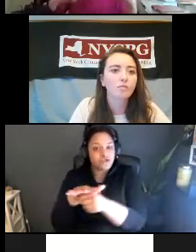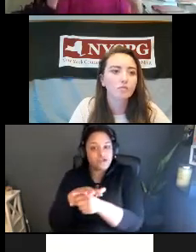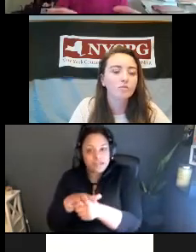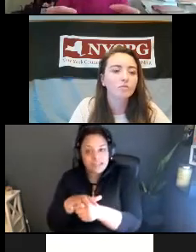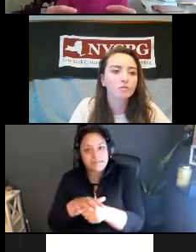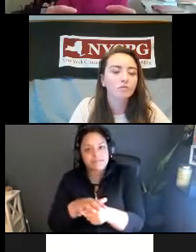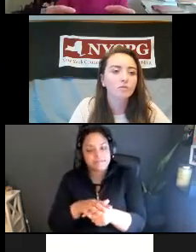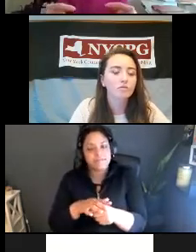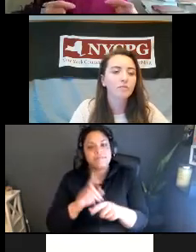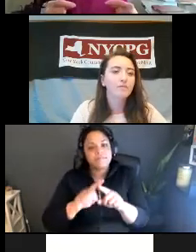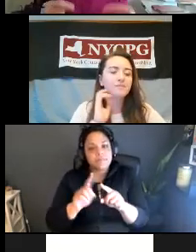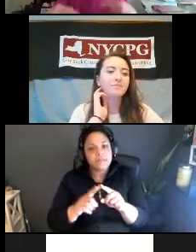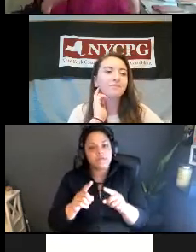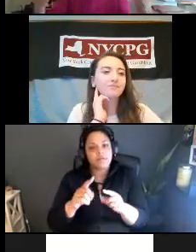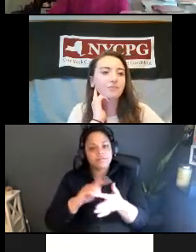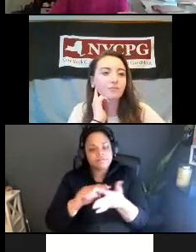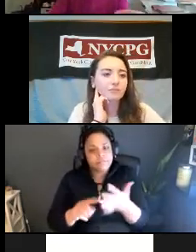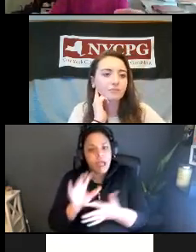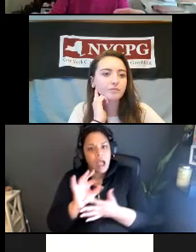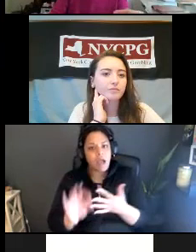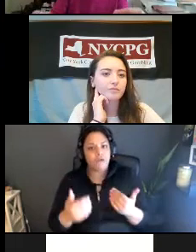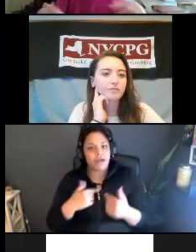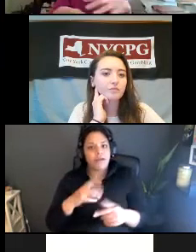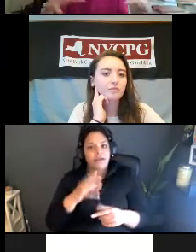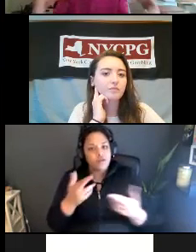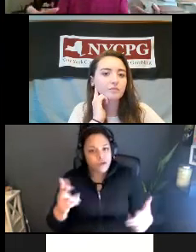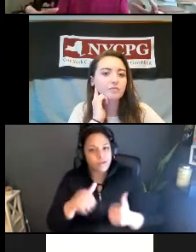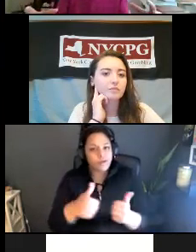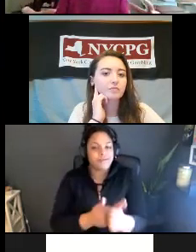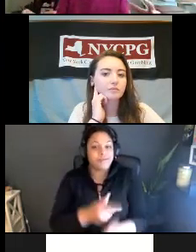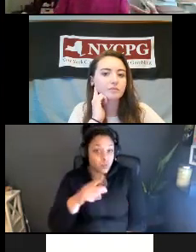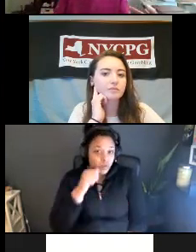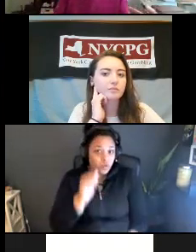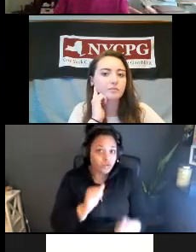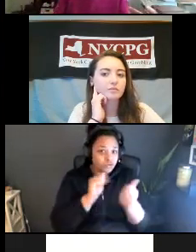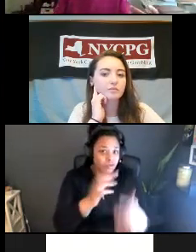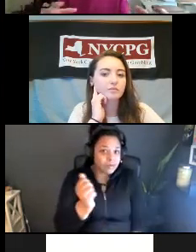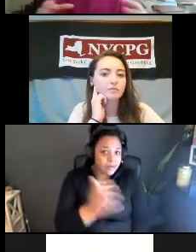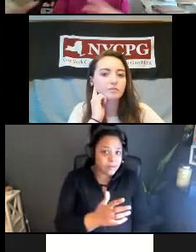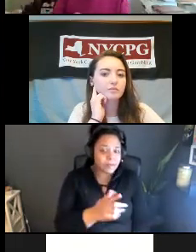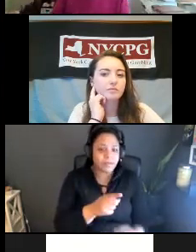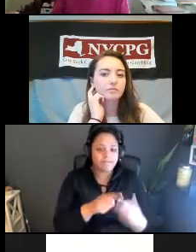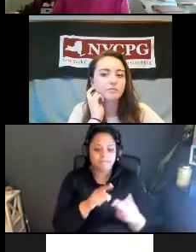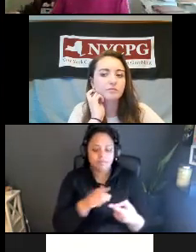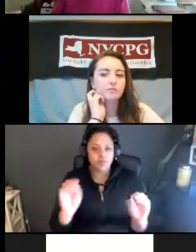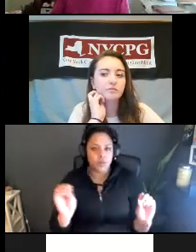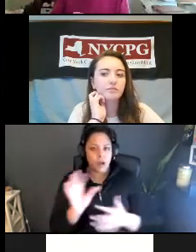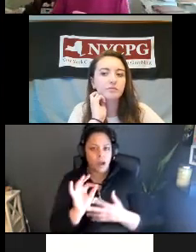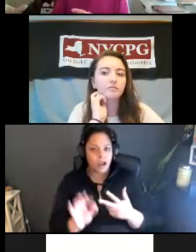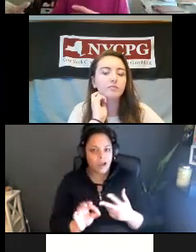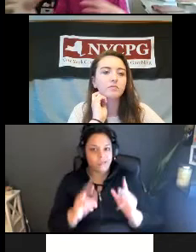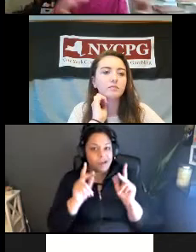the utility of this, because if you don't address gambling and don't give people options, you're losing